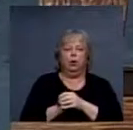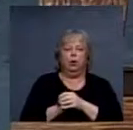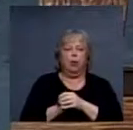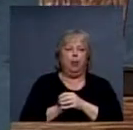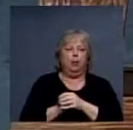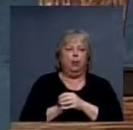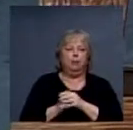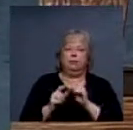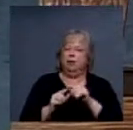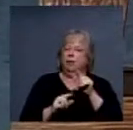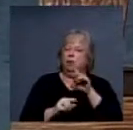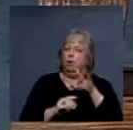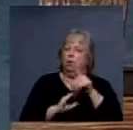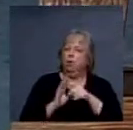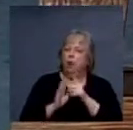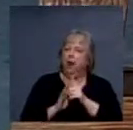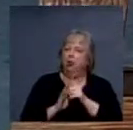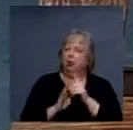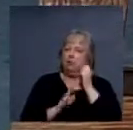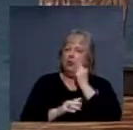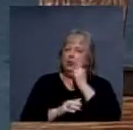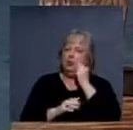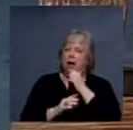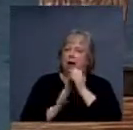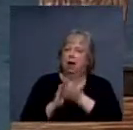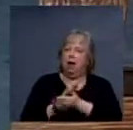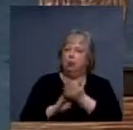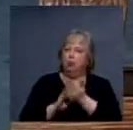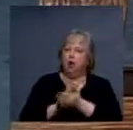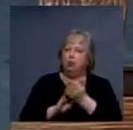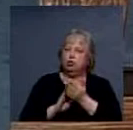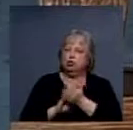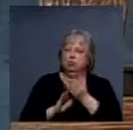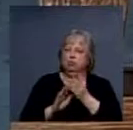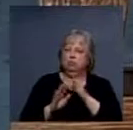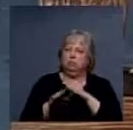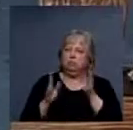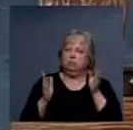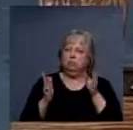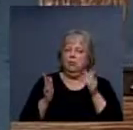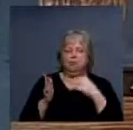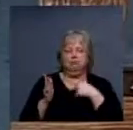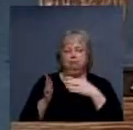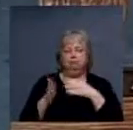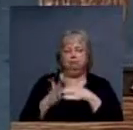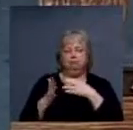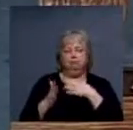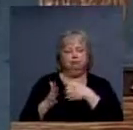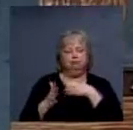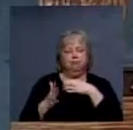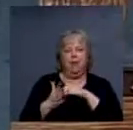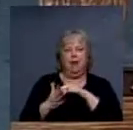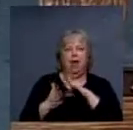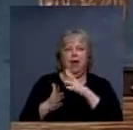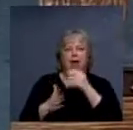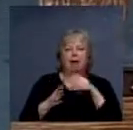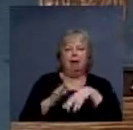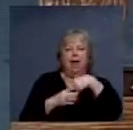the 24-hour-a-day operation, I'm opposed to that, and the